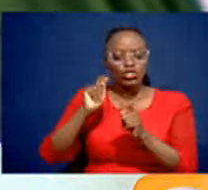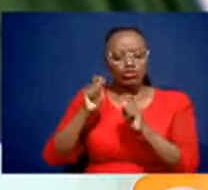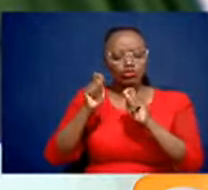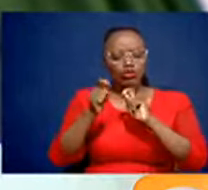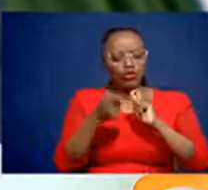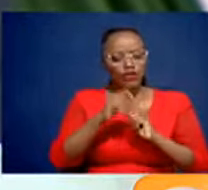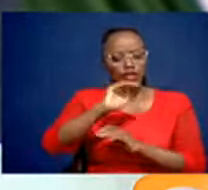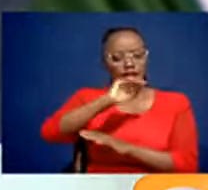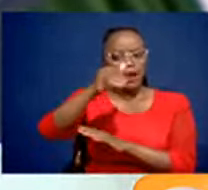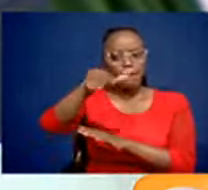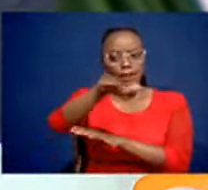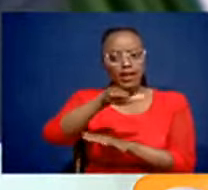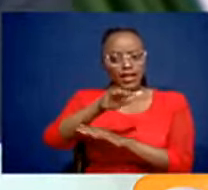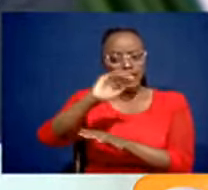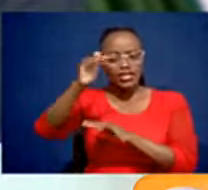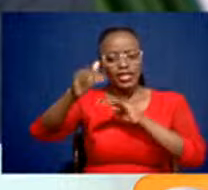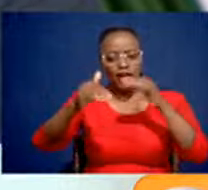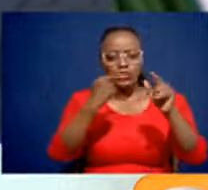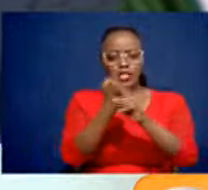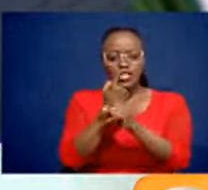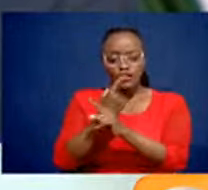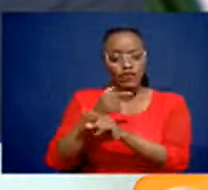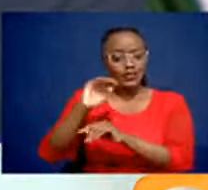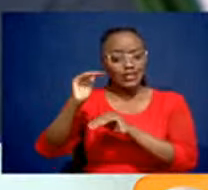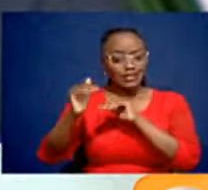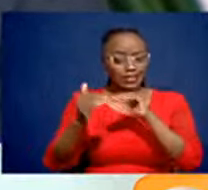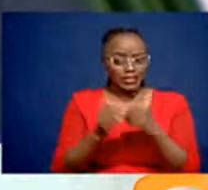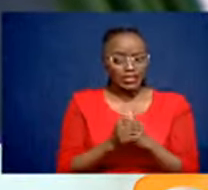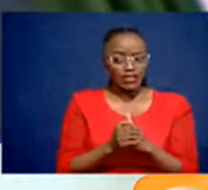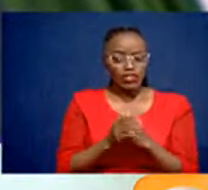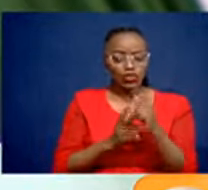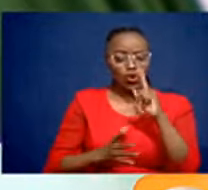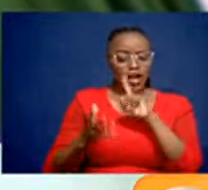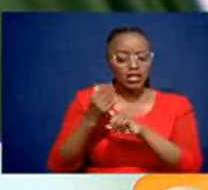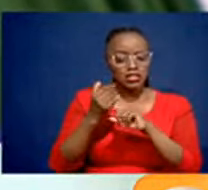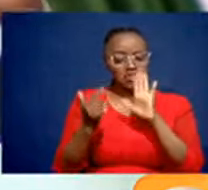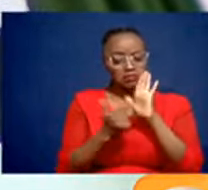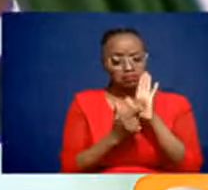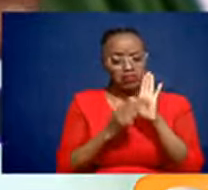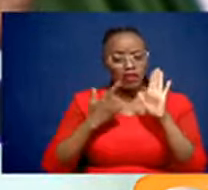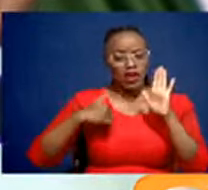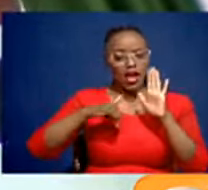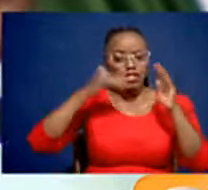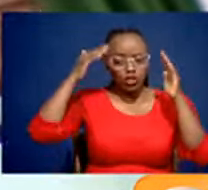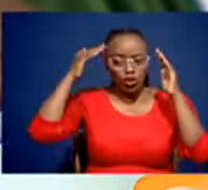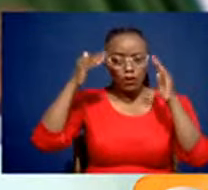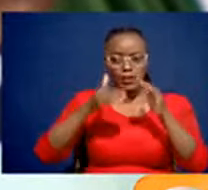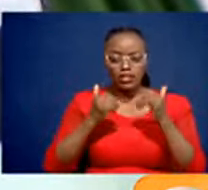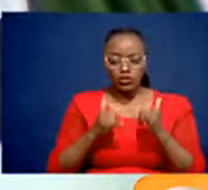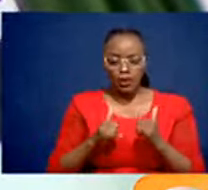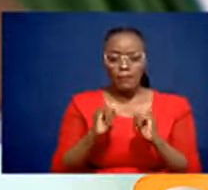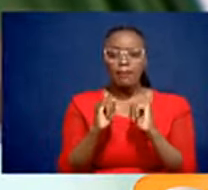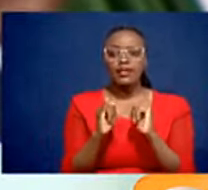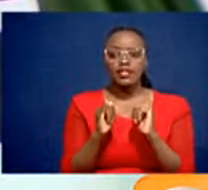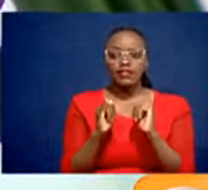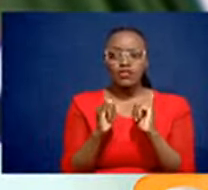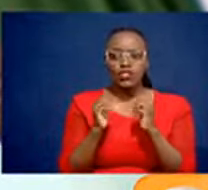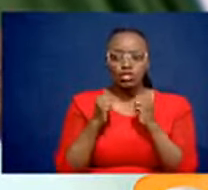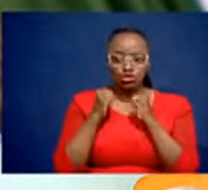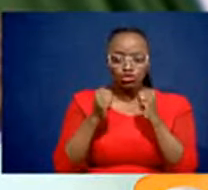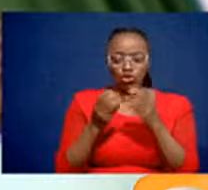our urban areas, towns, and cities. To accomplish this, we have committed to implement